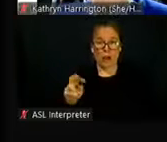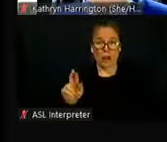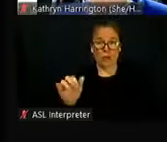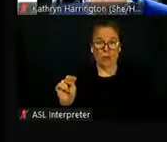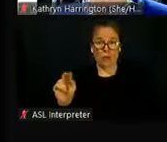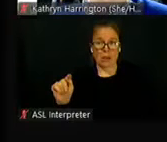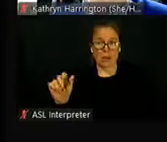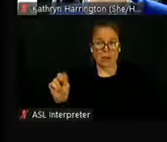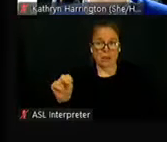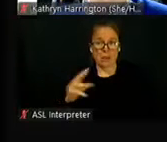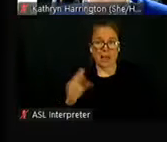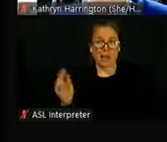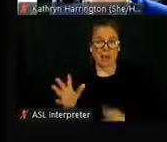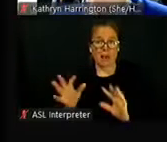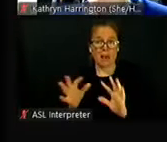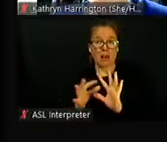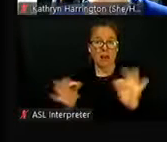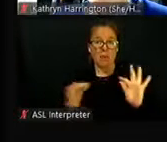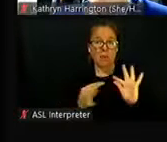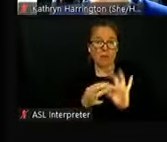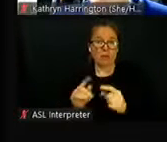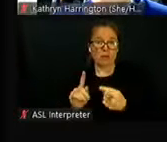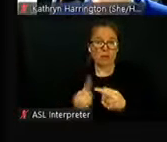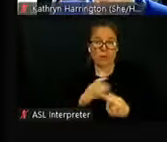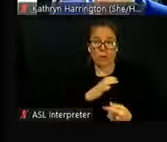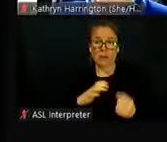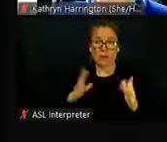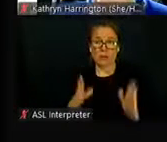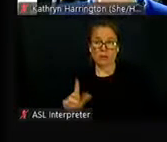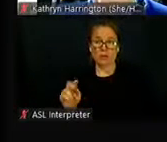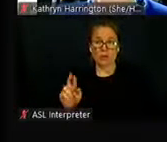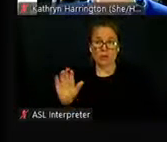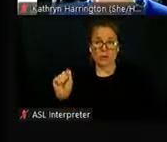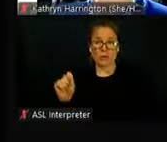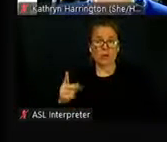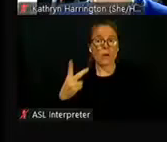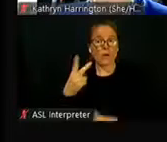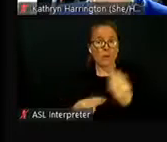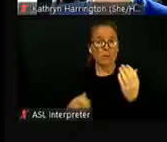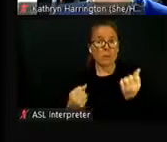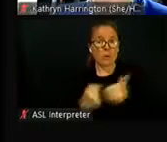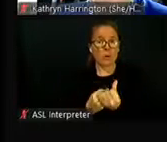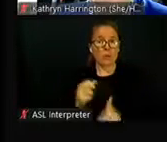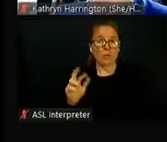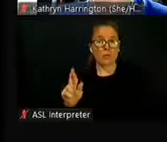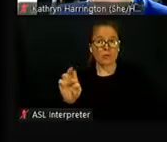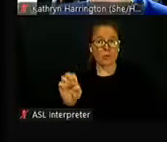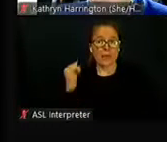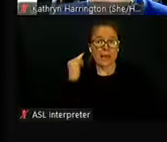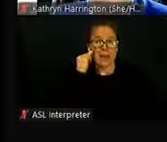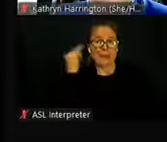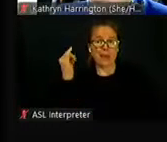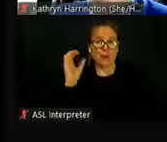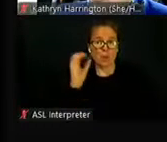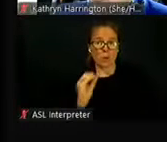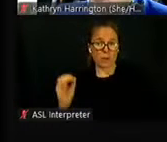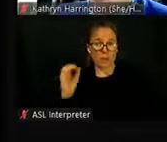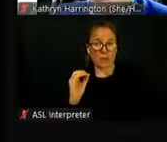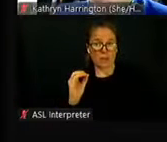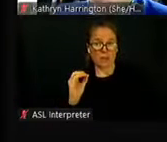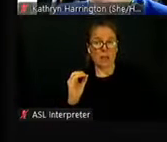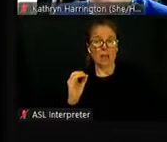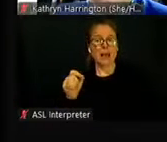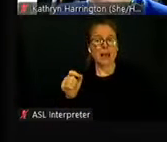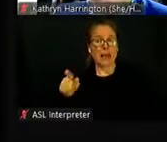regarding Commissioner Treese. You have both endorsed Reimagine Oregon, where they